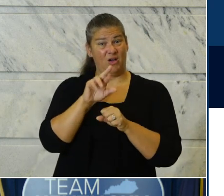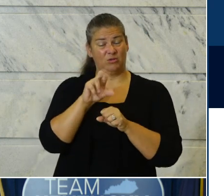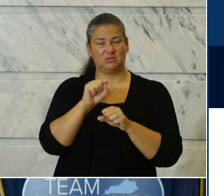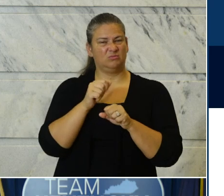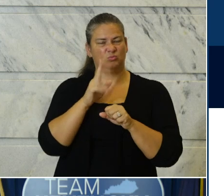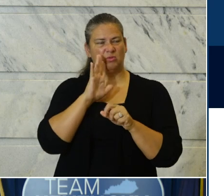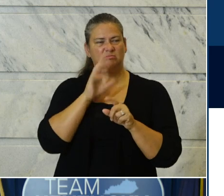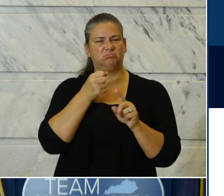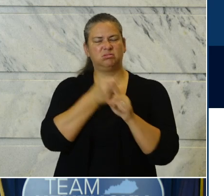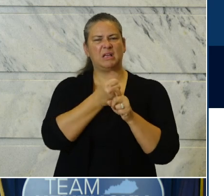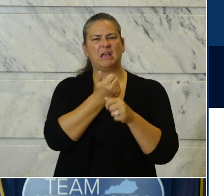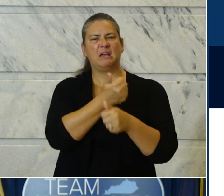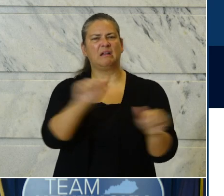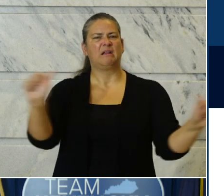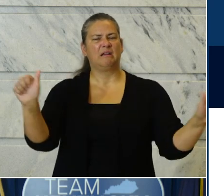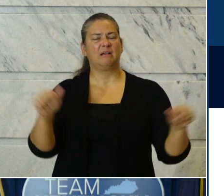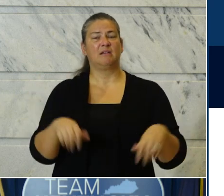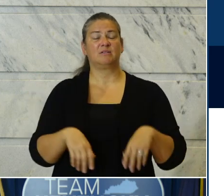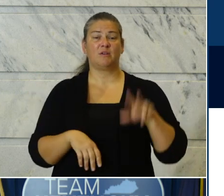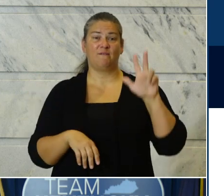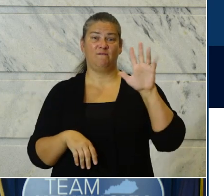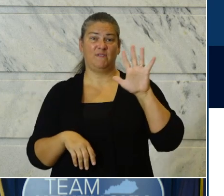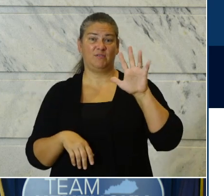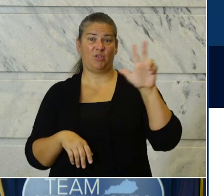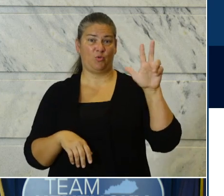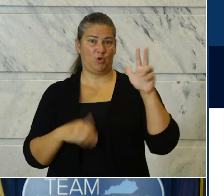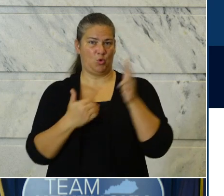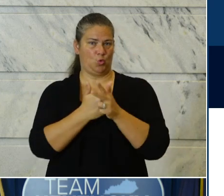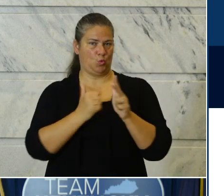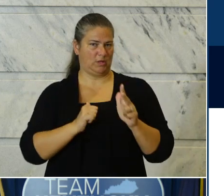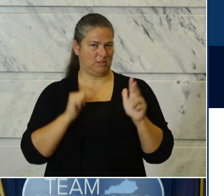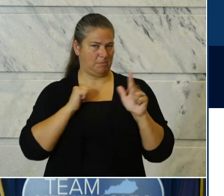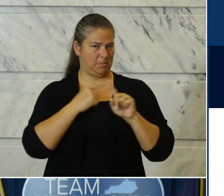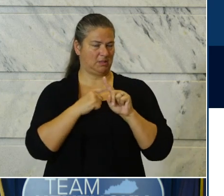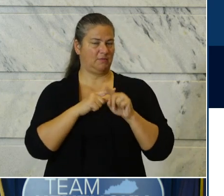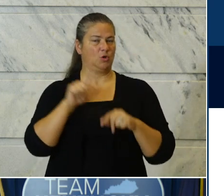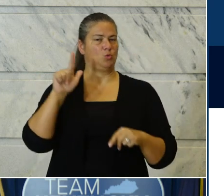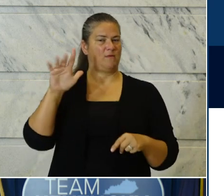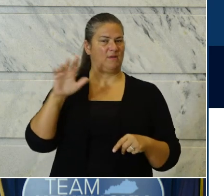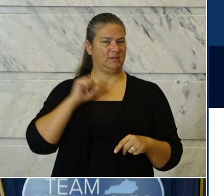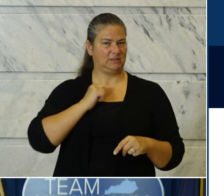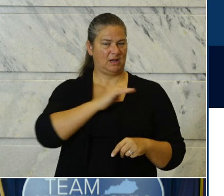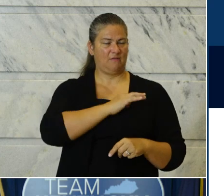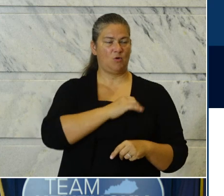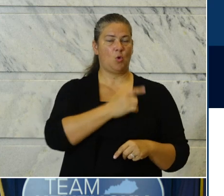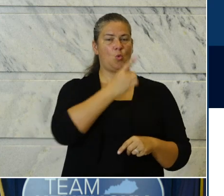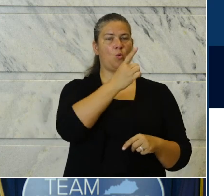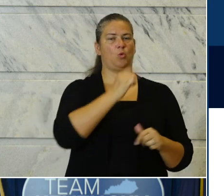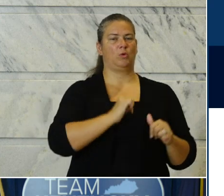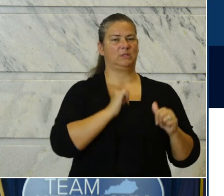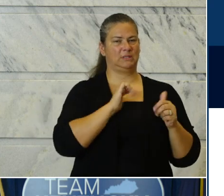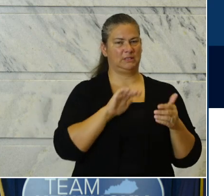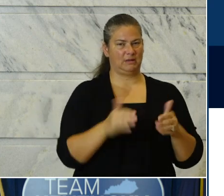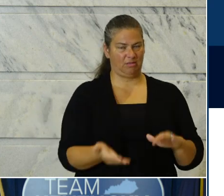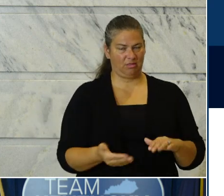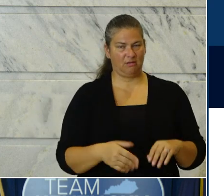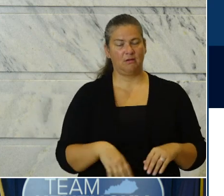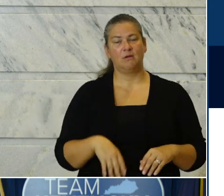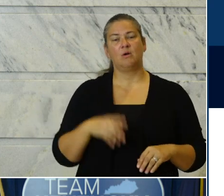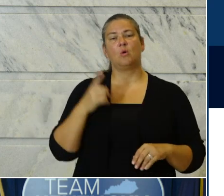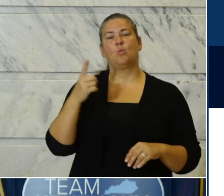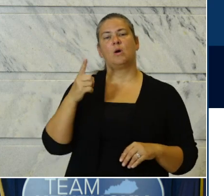group. So 53 new residents testing positive, 25 new staff, 1 new resident death, 1